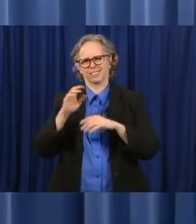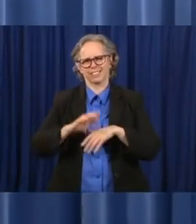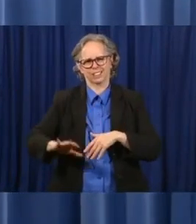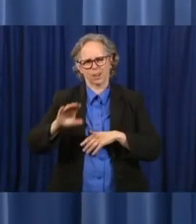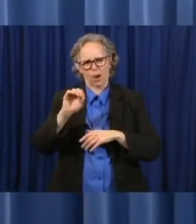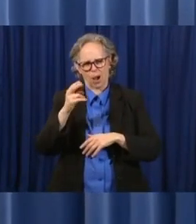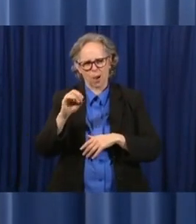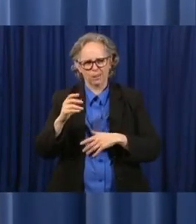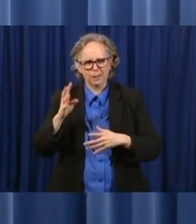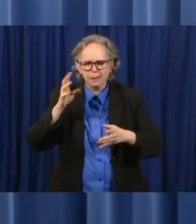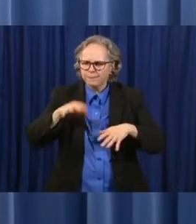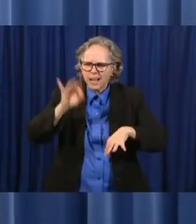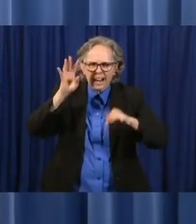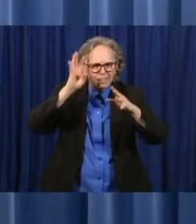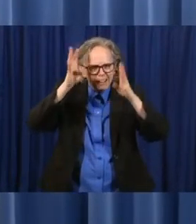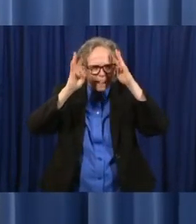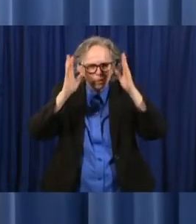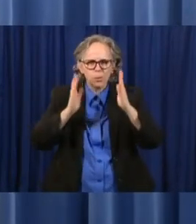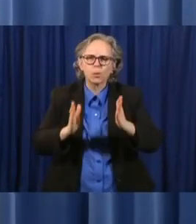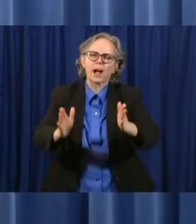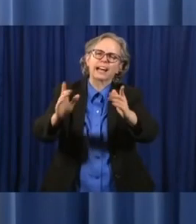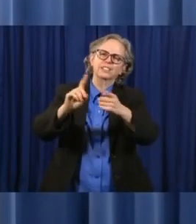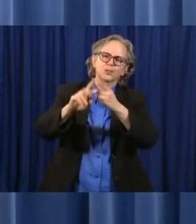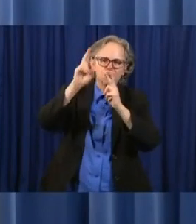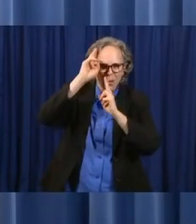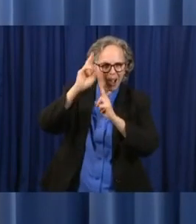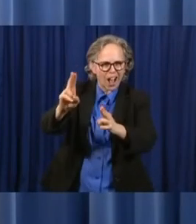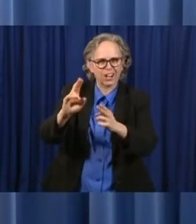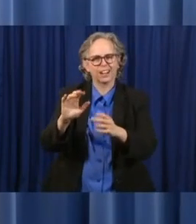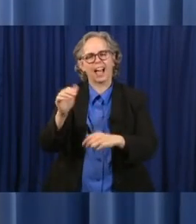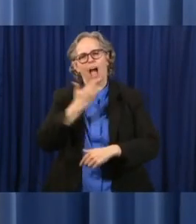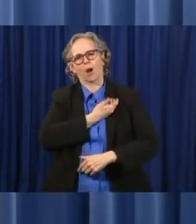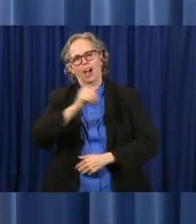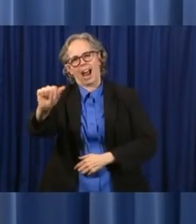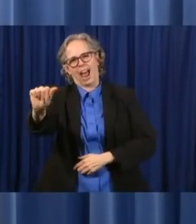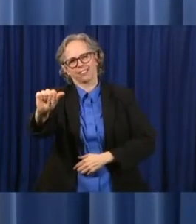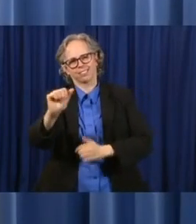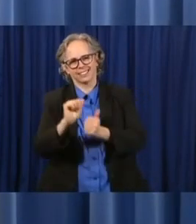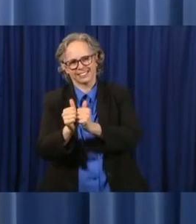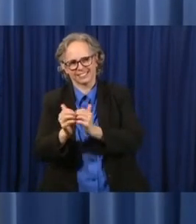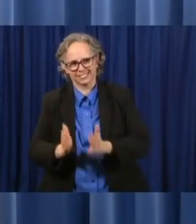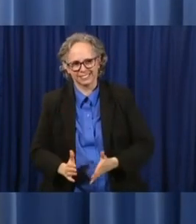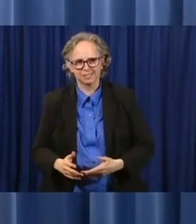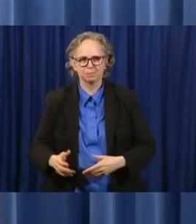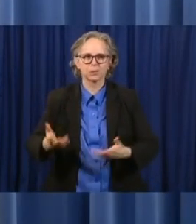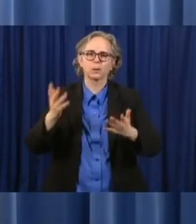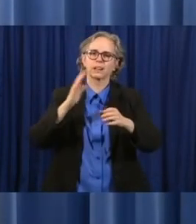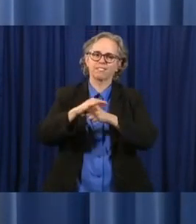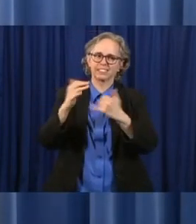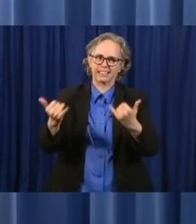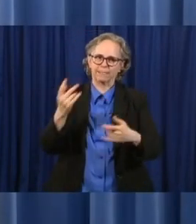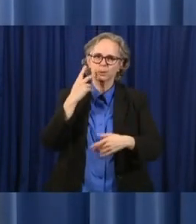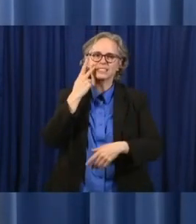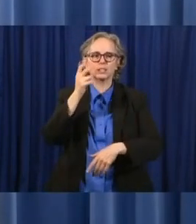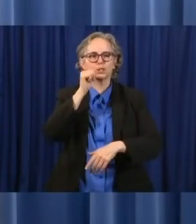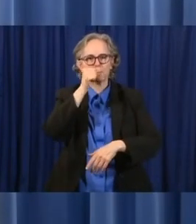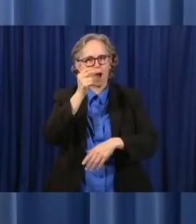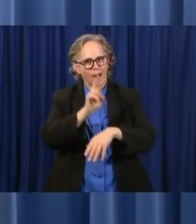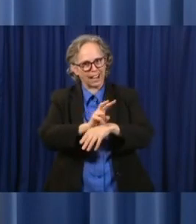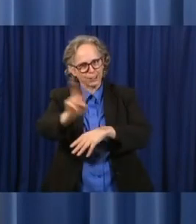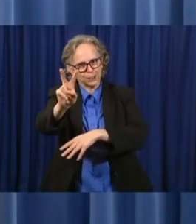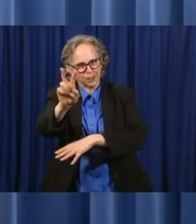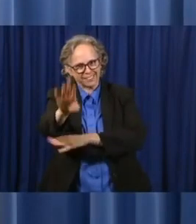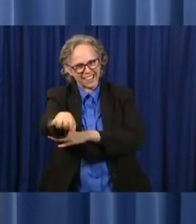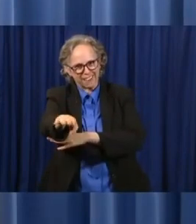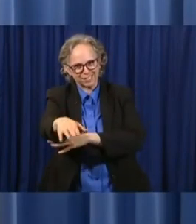athletes this season. That's it for today. We will see you all tomorrow at 2 o'clock. Thank you. You've